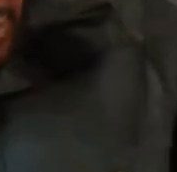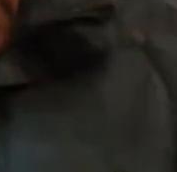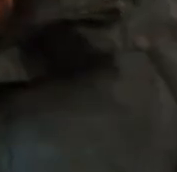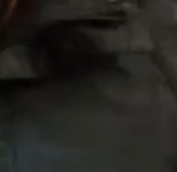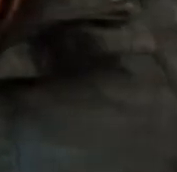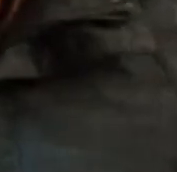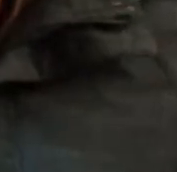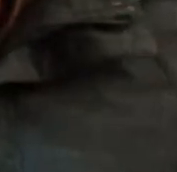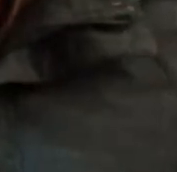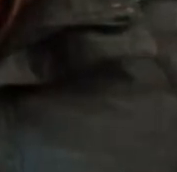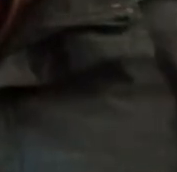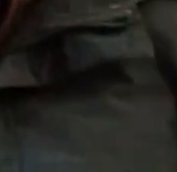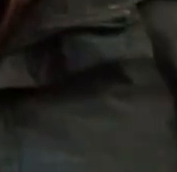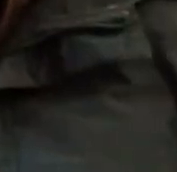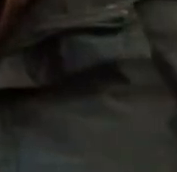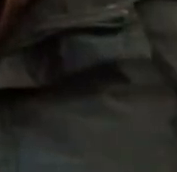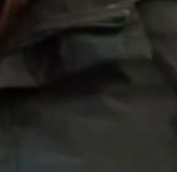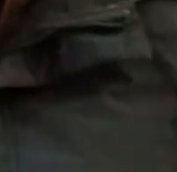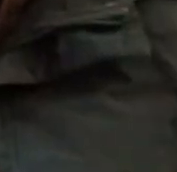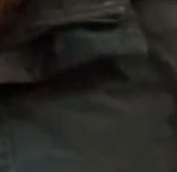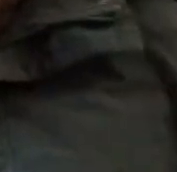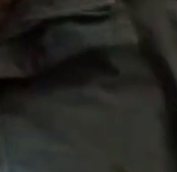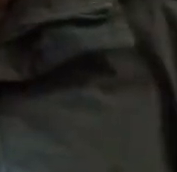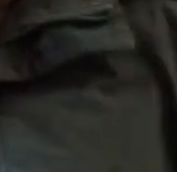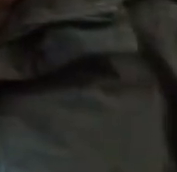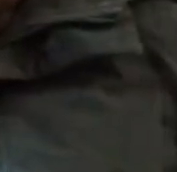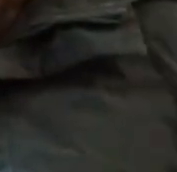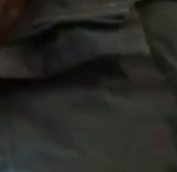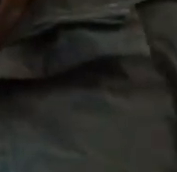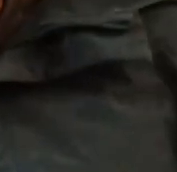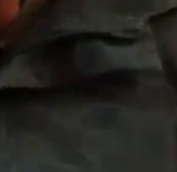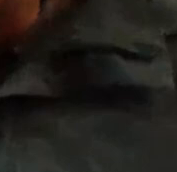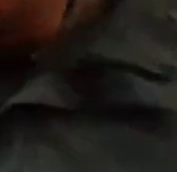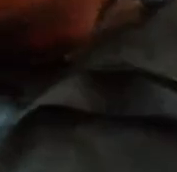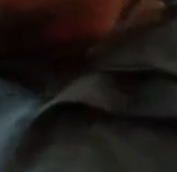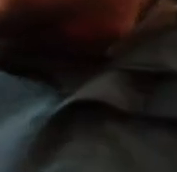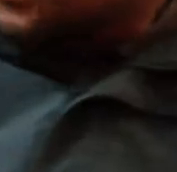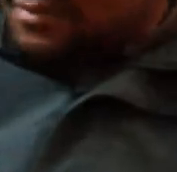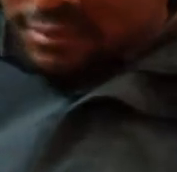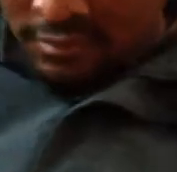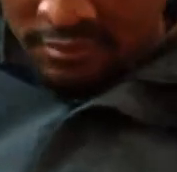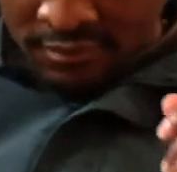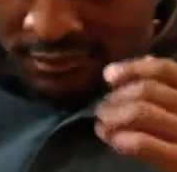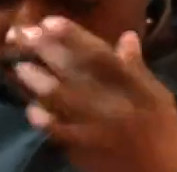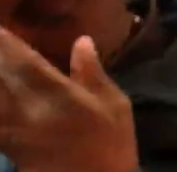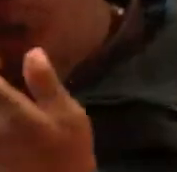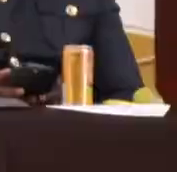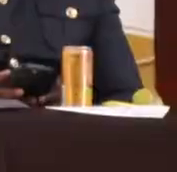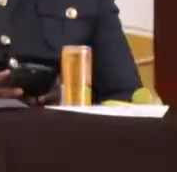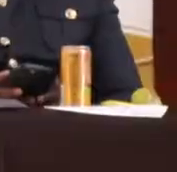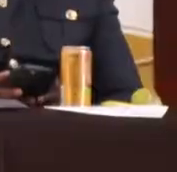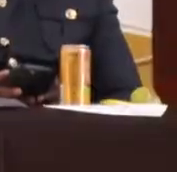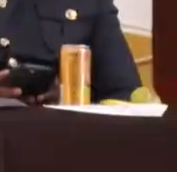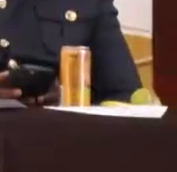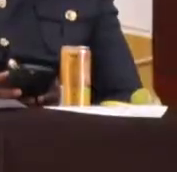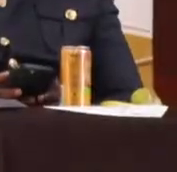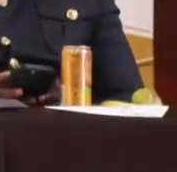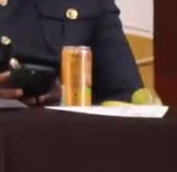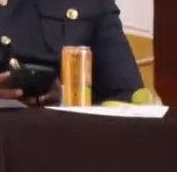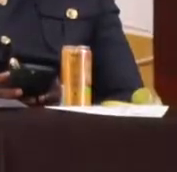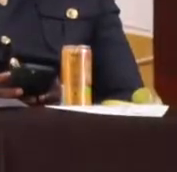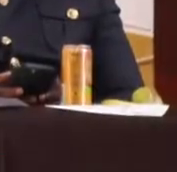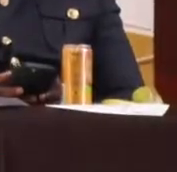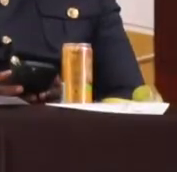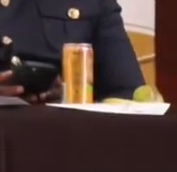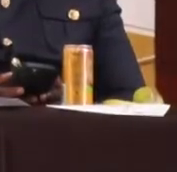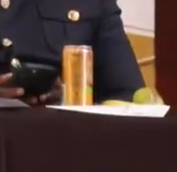ladies and gentlemen all protocols observed my name is hold on holder holder why is there why is